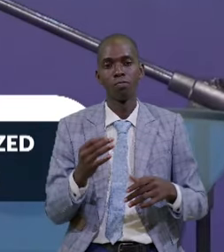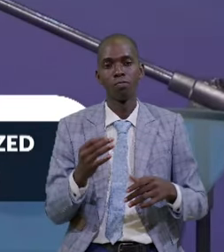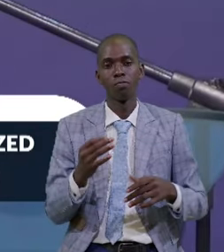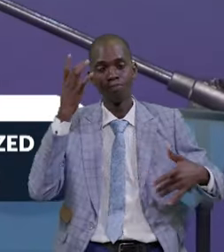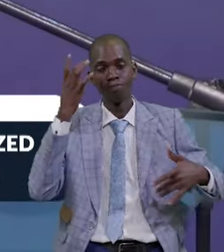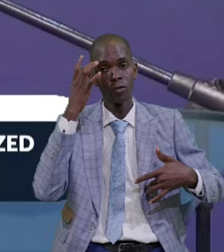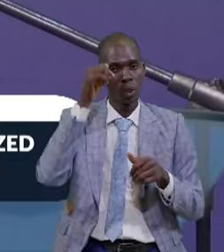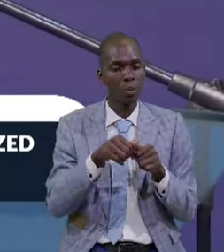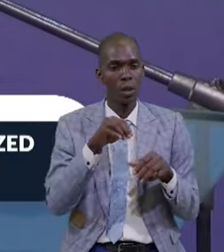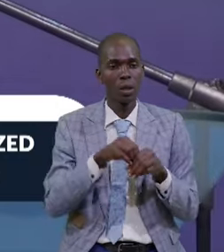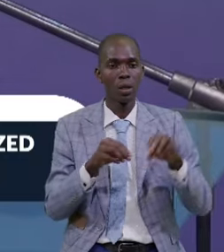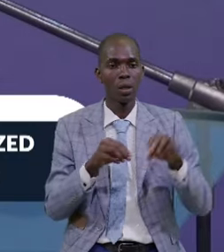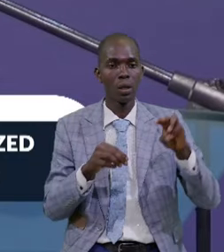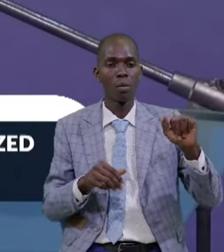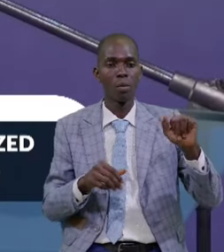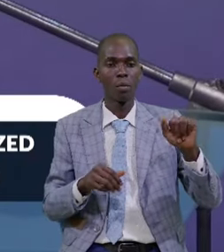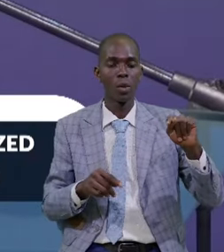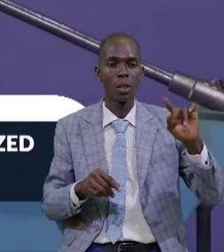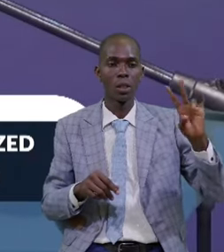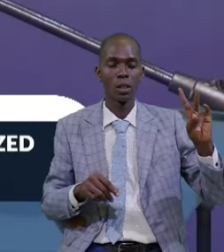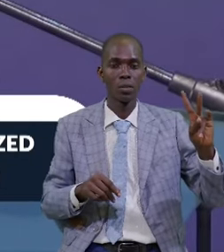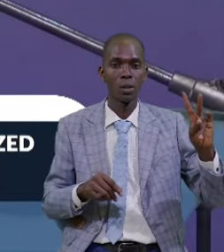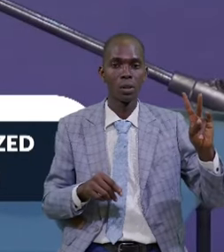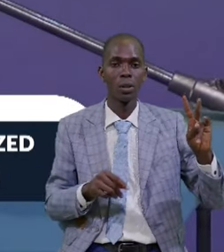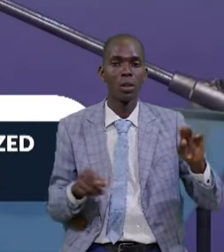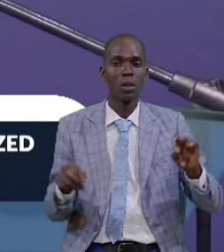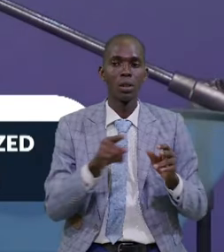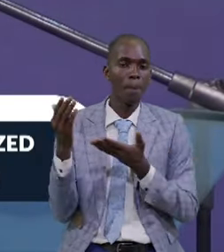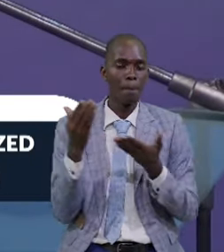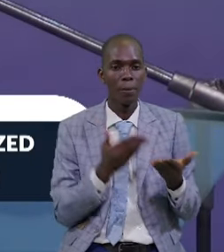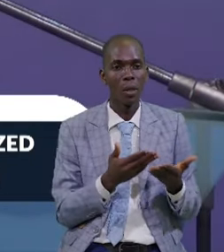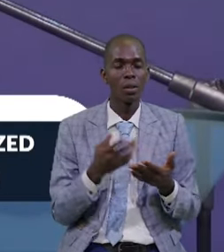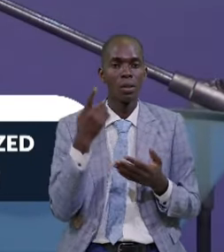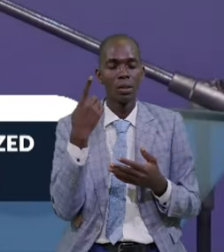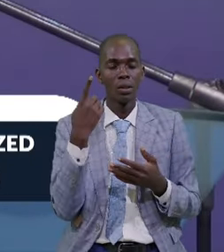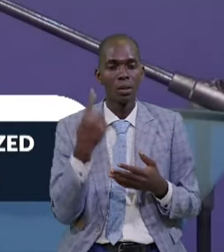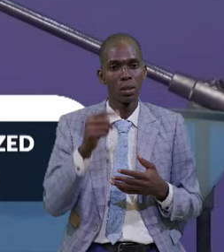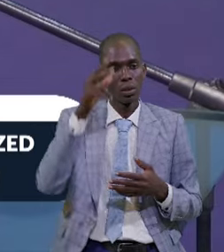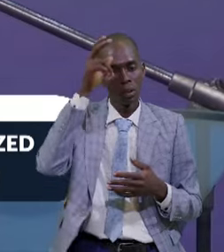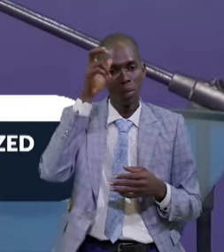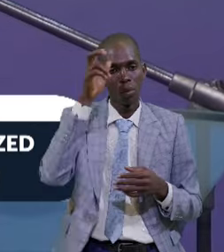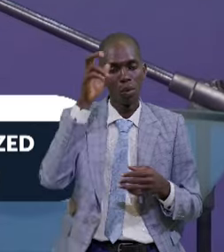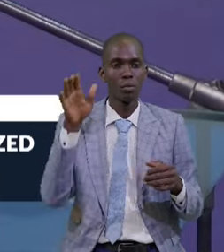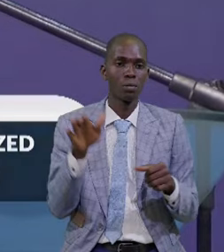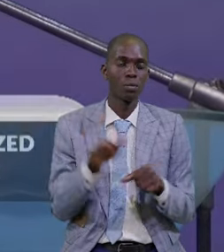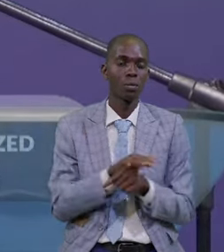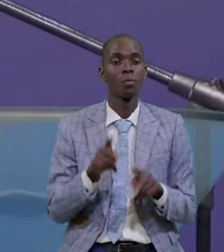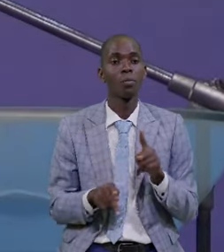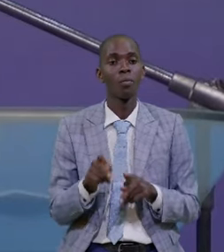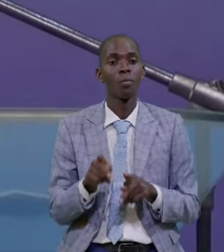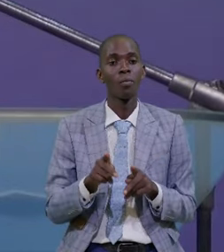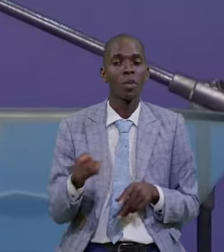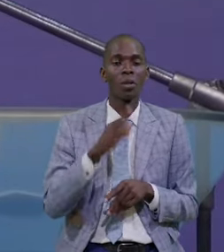Matthew chapter 17, they brought a demon-possessed boy. They could not cast him